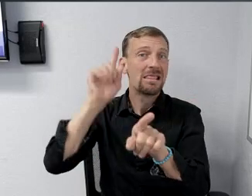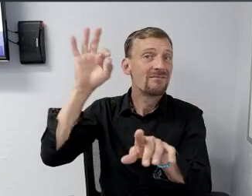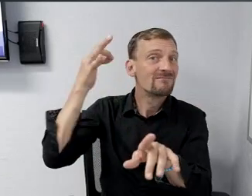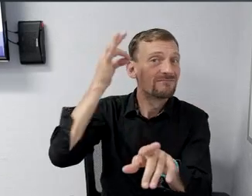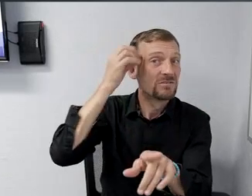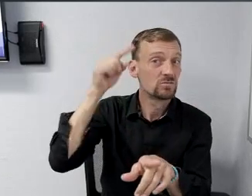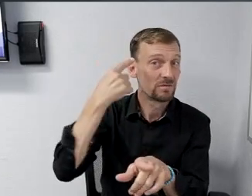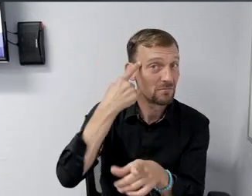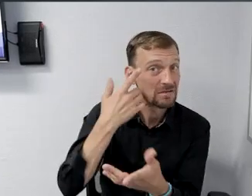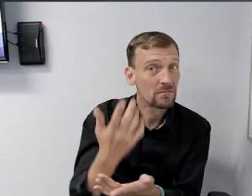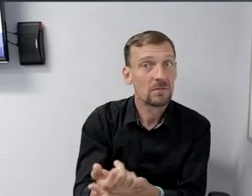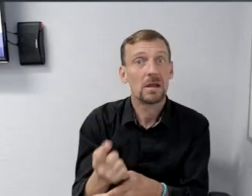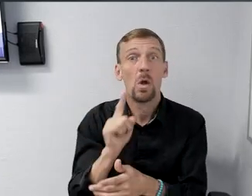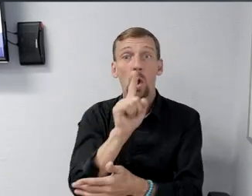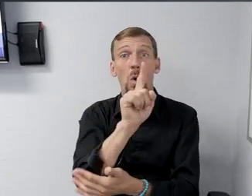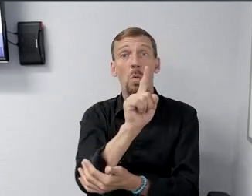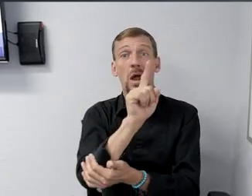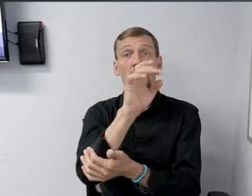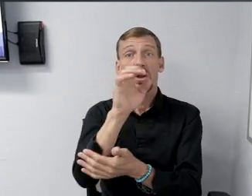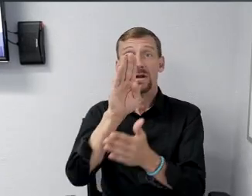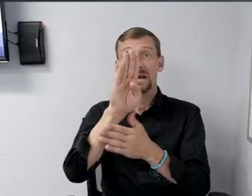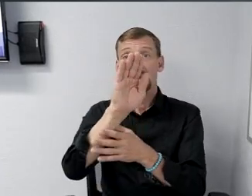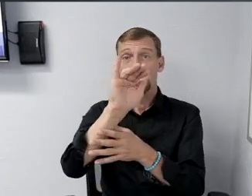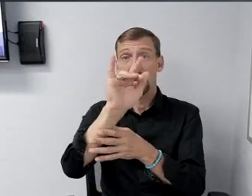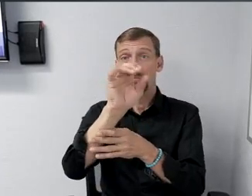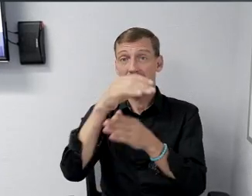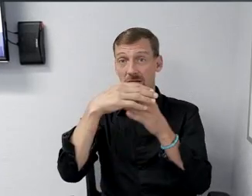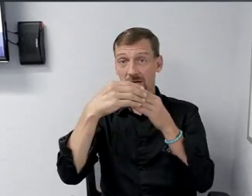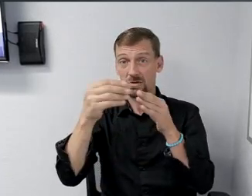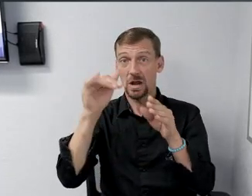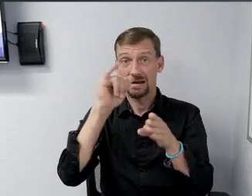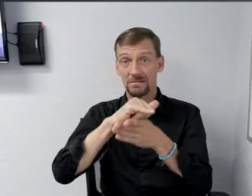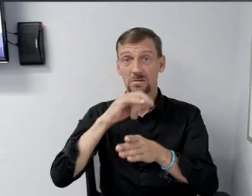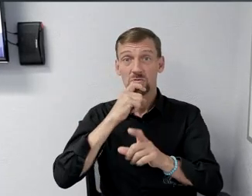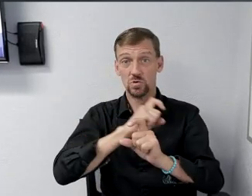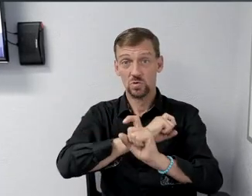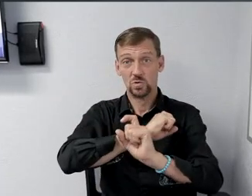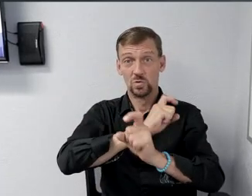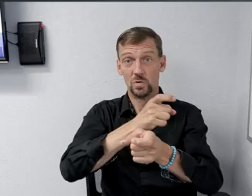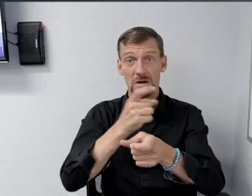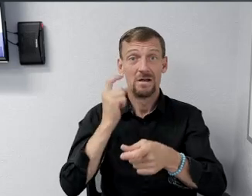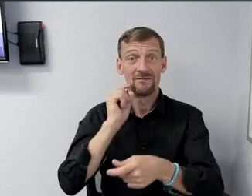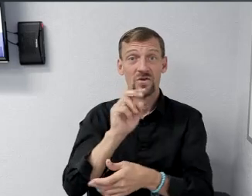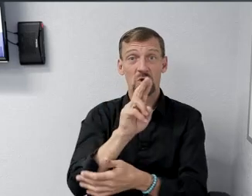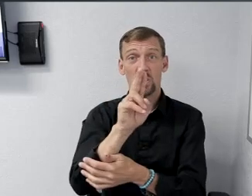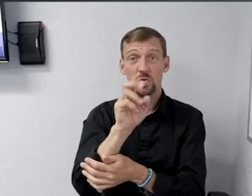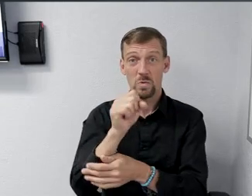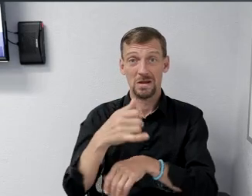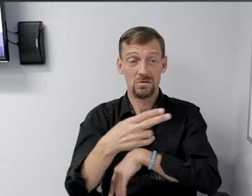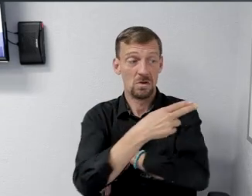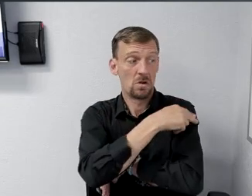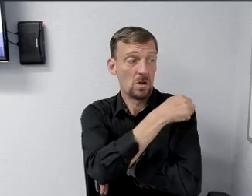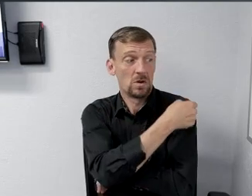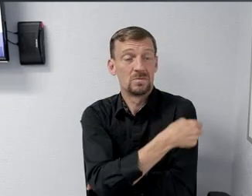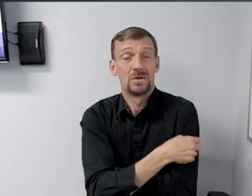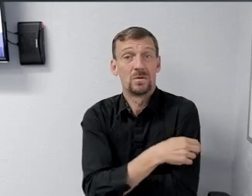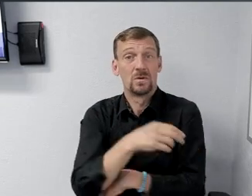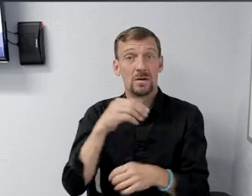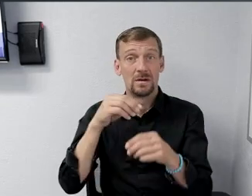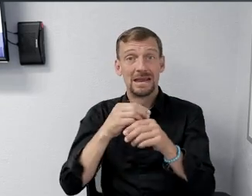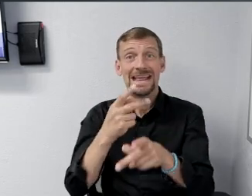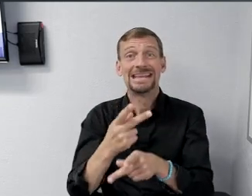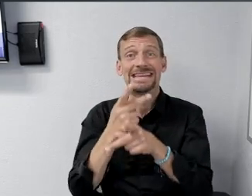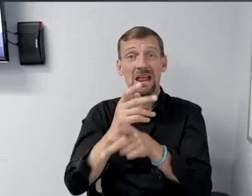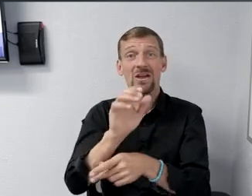Where $100 billion was allocated to U.S. hospitals in the